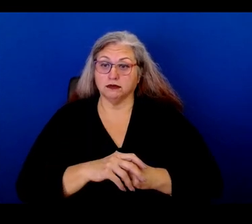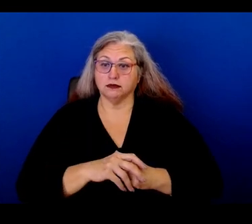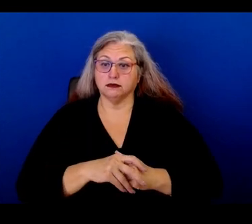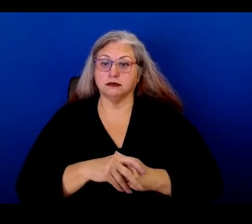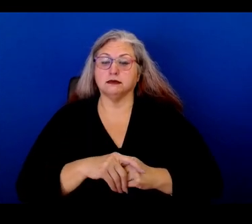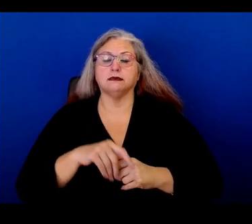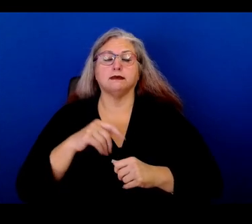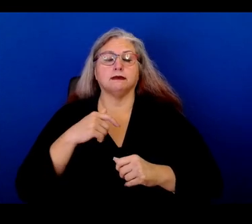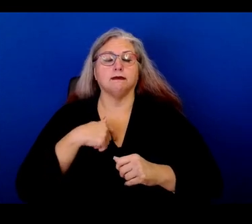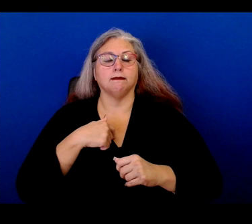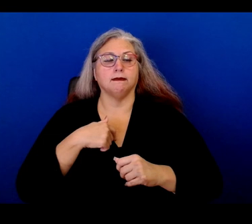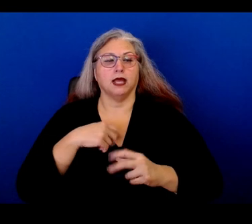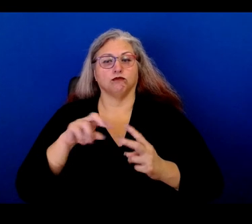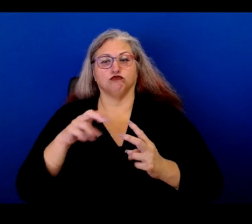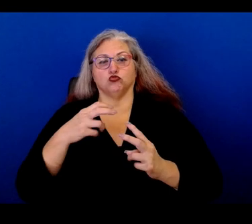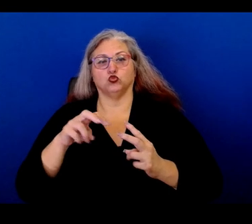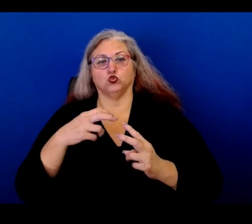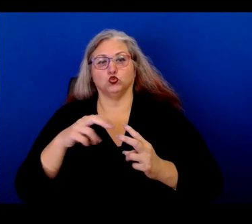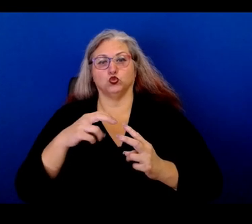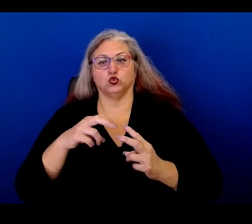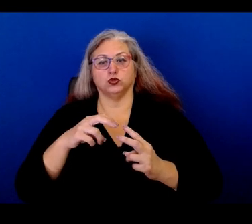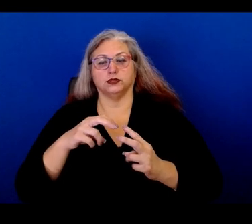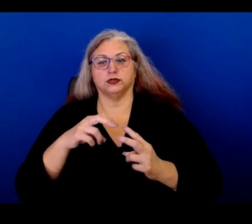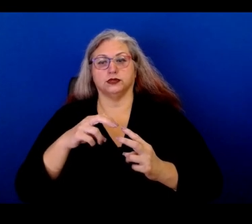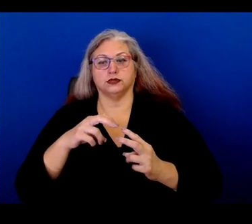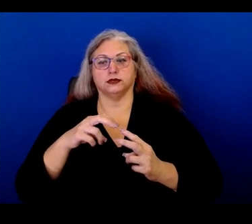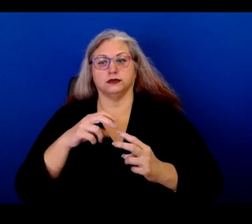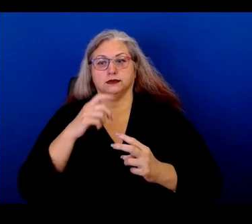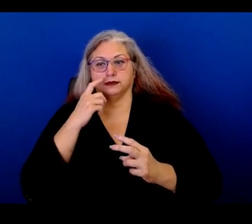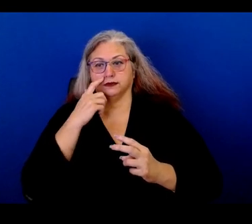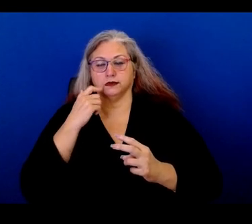I am switching between